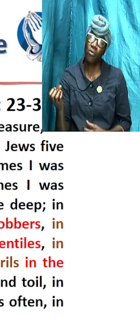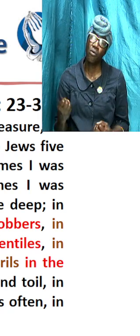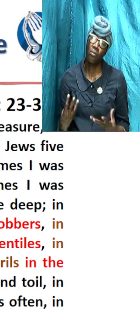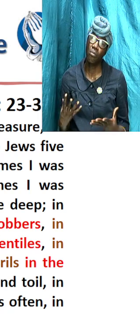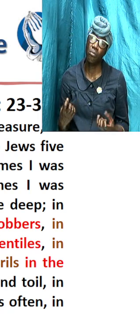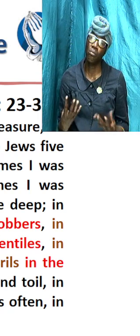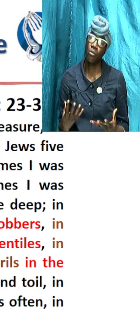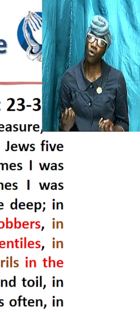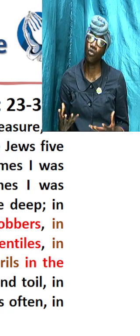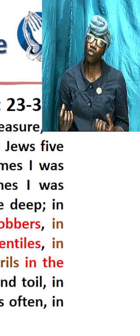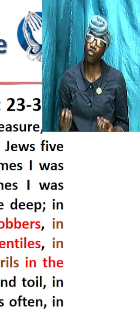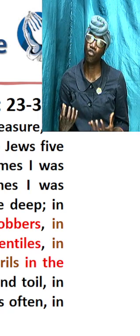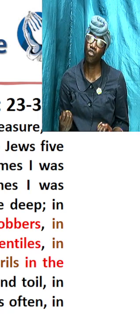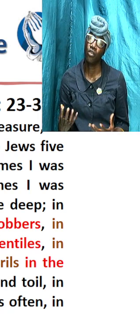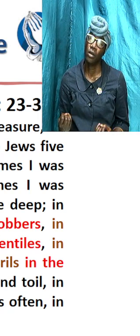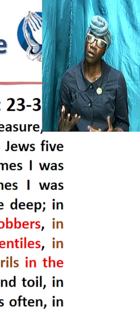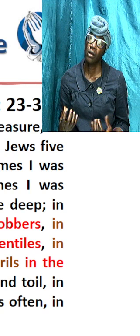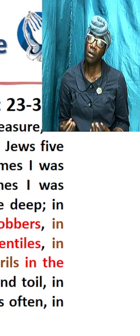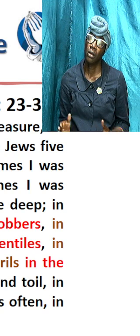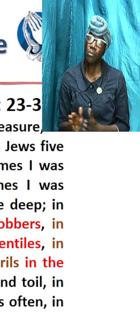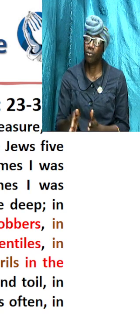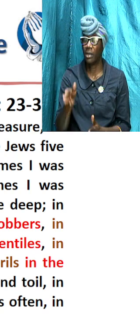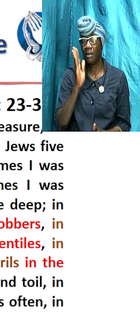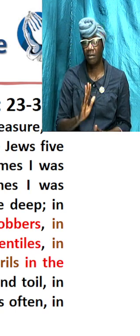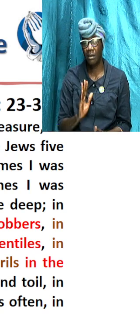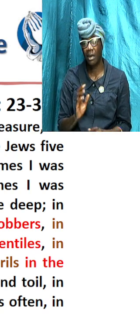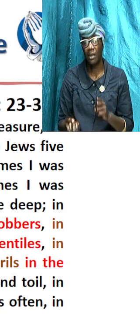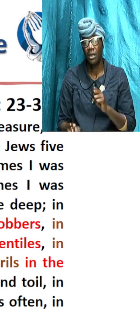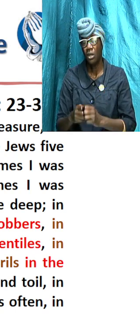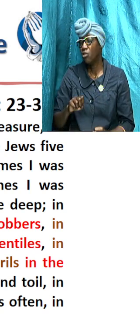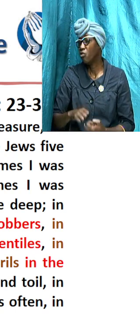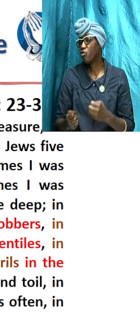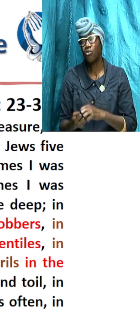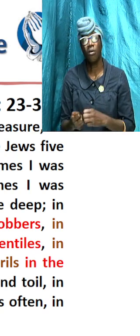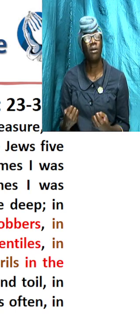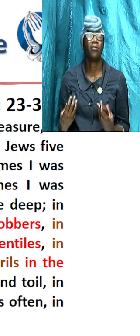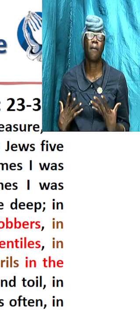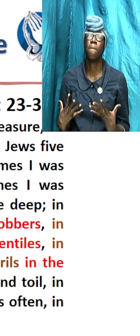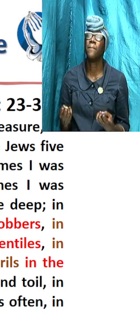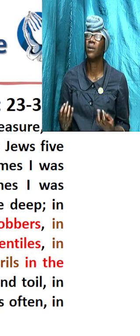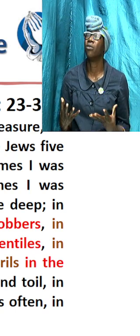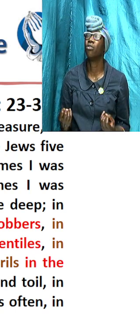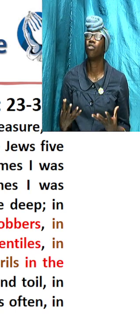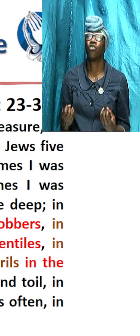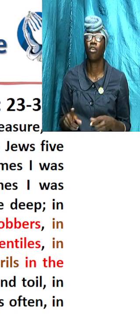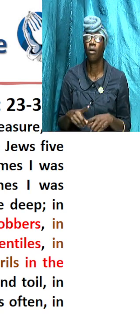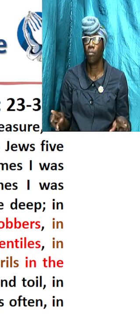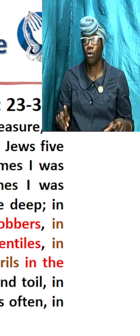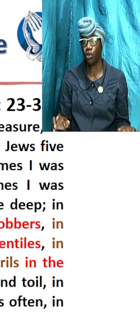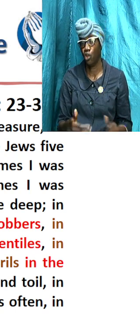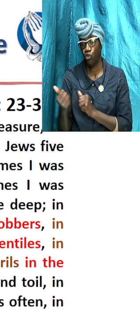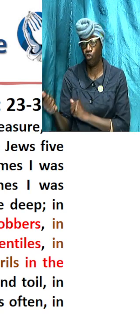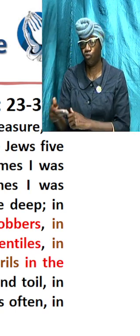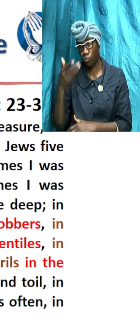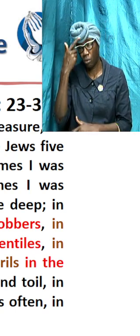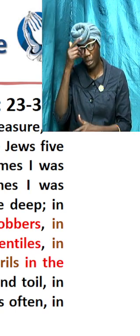going through enough. Praise God. His troubles were very much. Amen. But I strongly believe that the Apostle